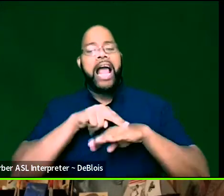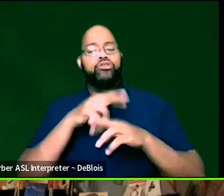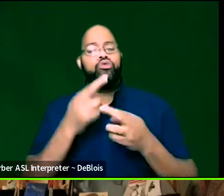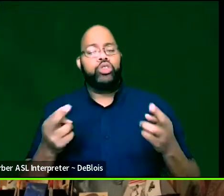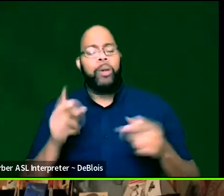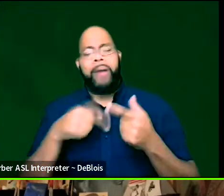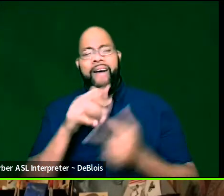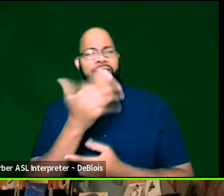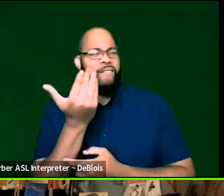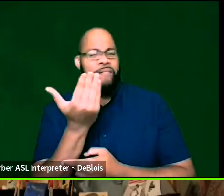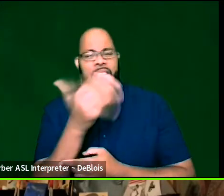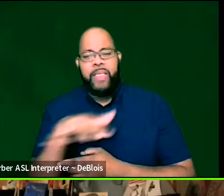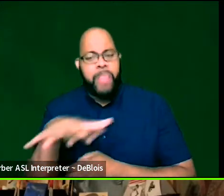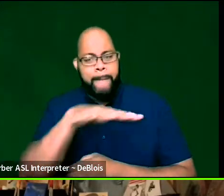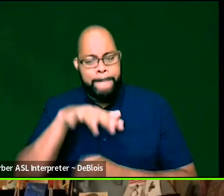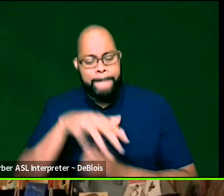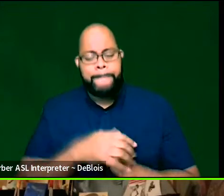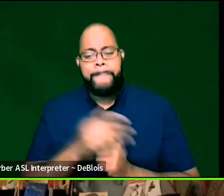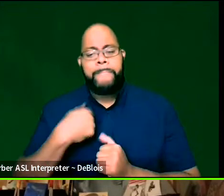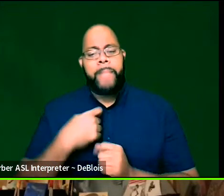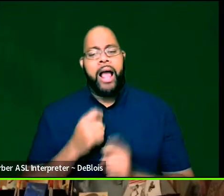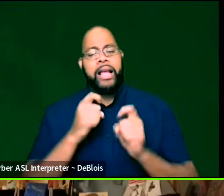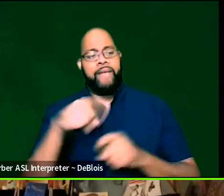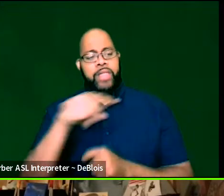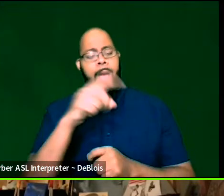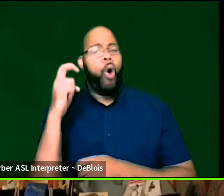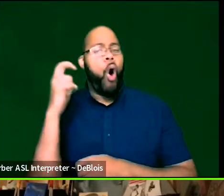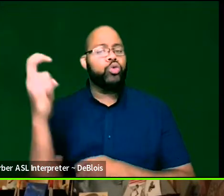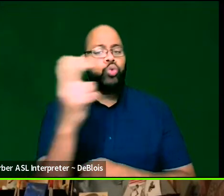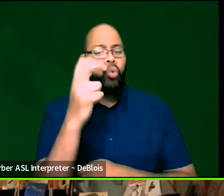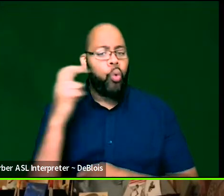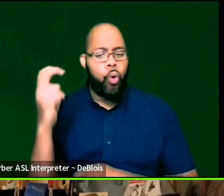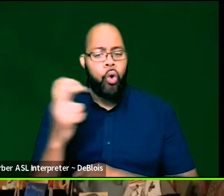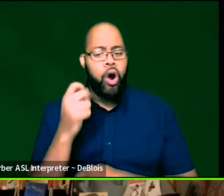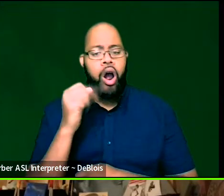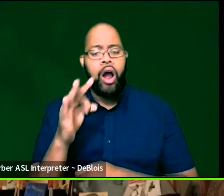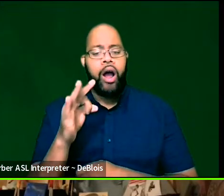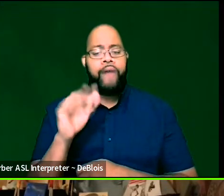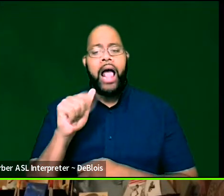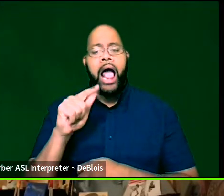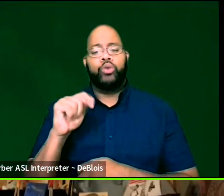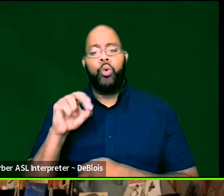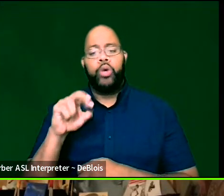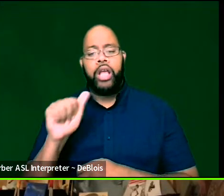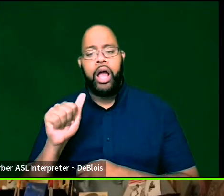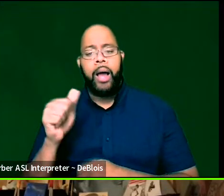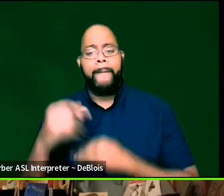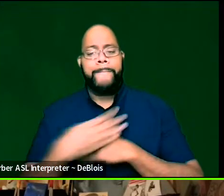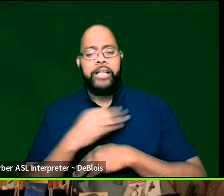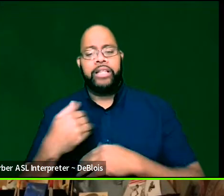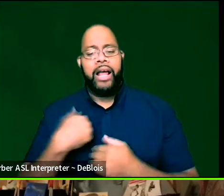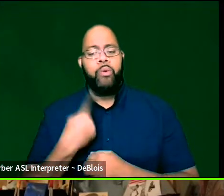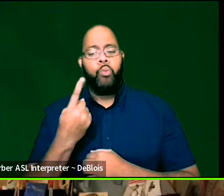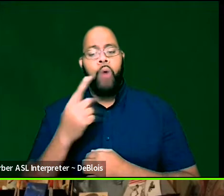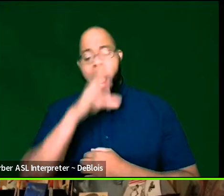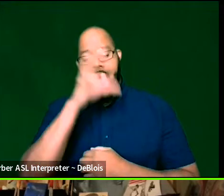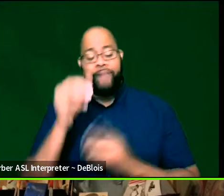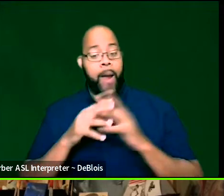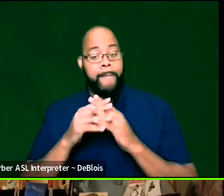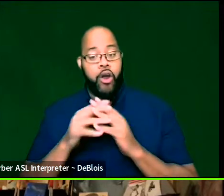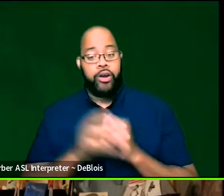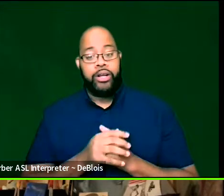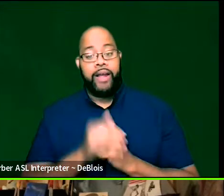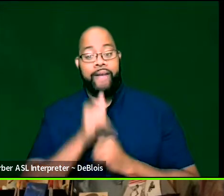about 15 of them. And I gave them a tour of Elktonia Beach. And I had one